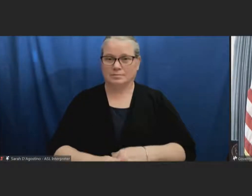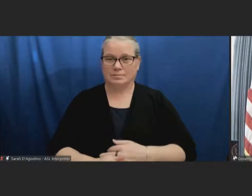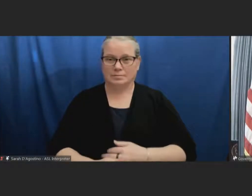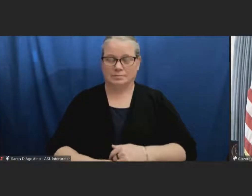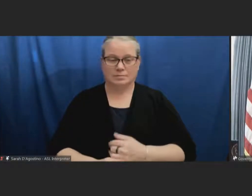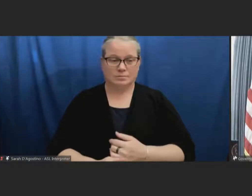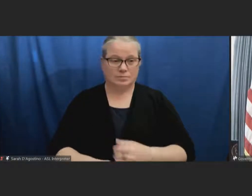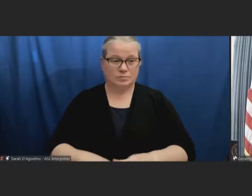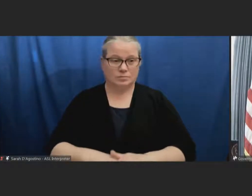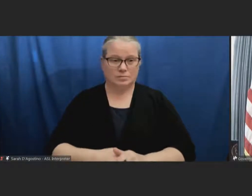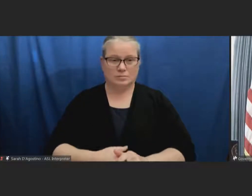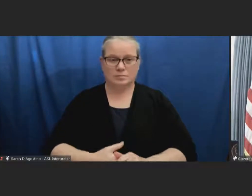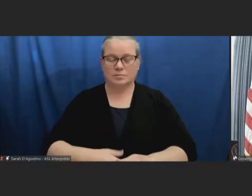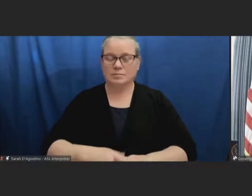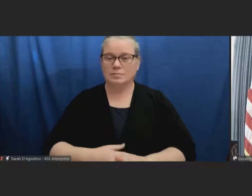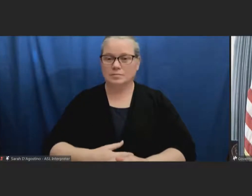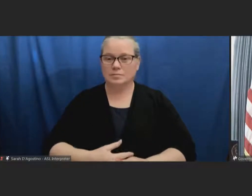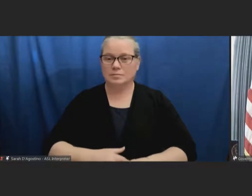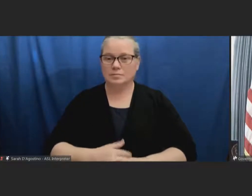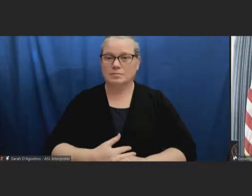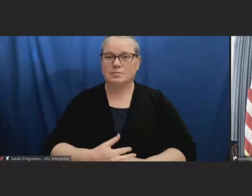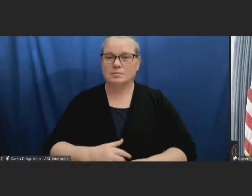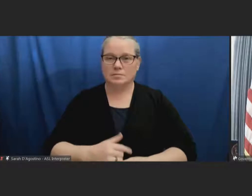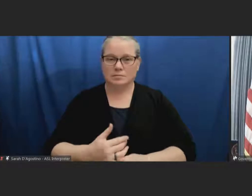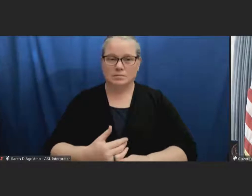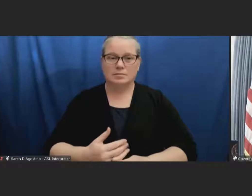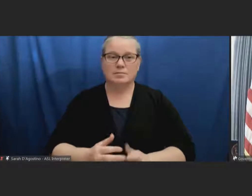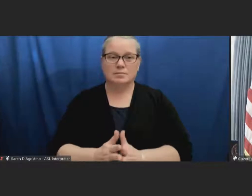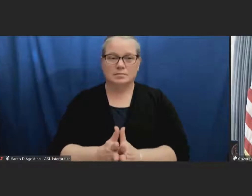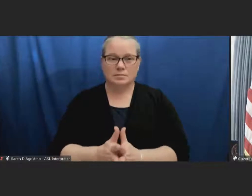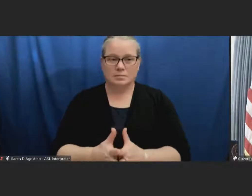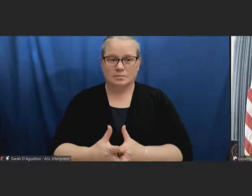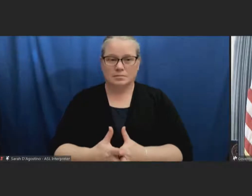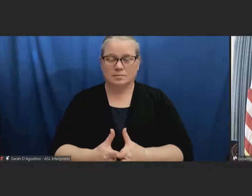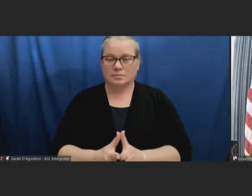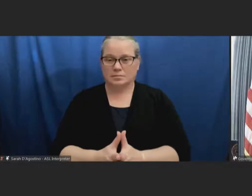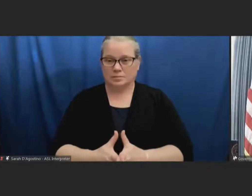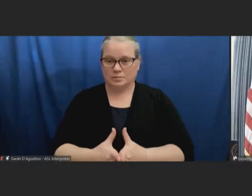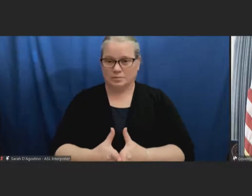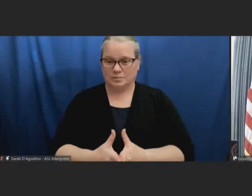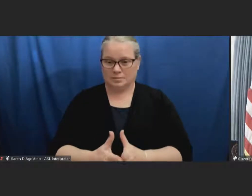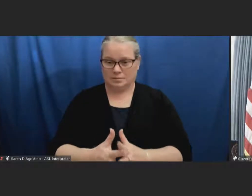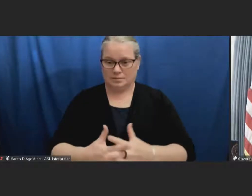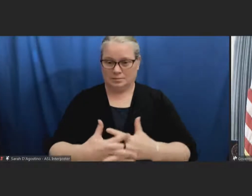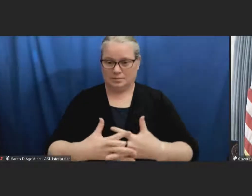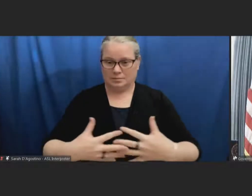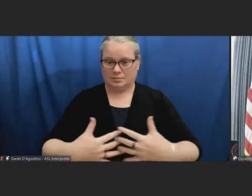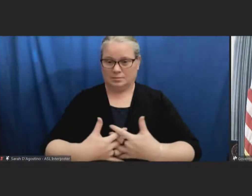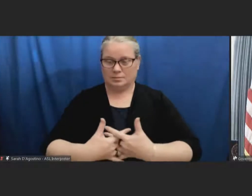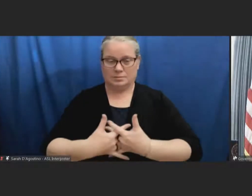TV stations will be getting started in 1 minute. We'll be getting started in 1 minute.